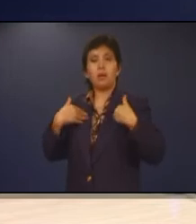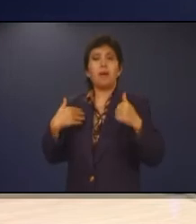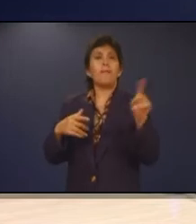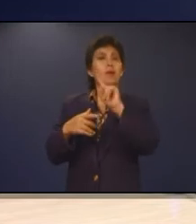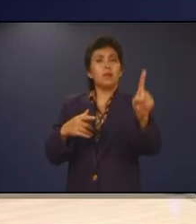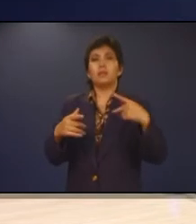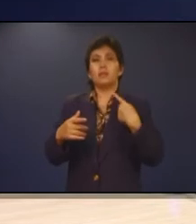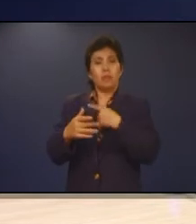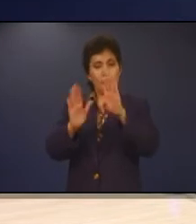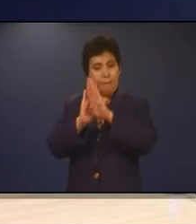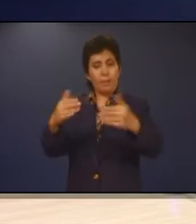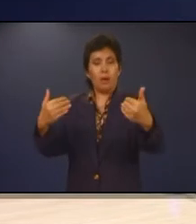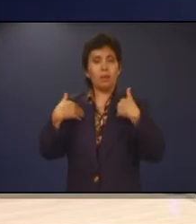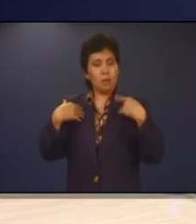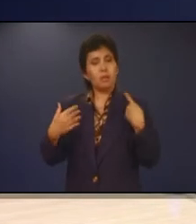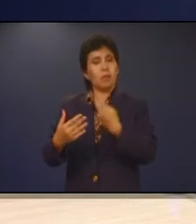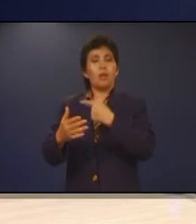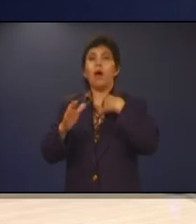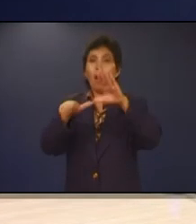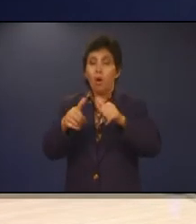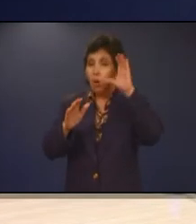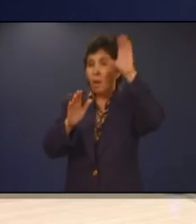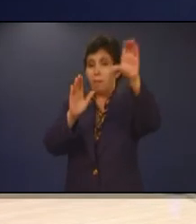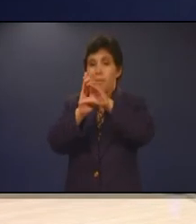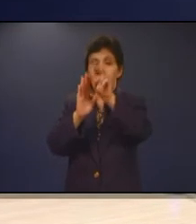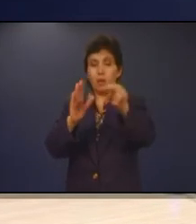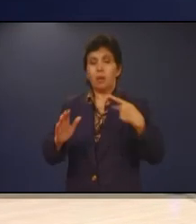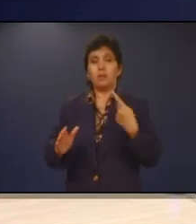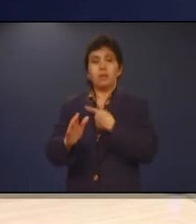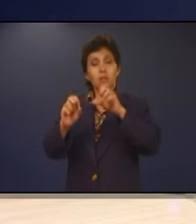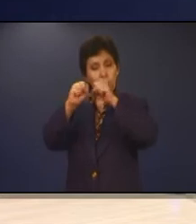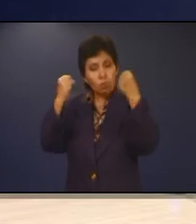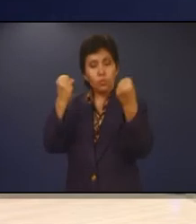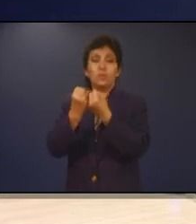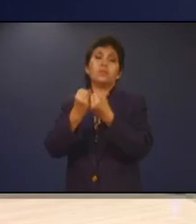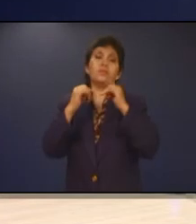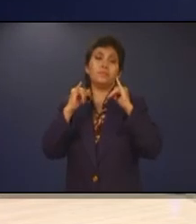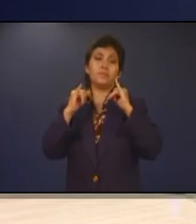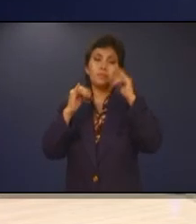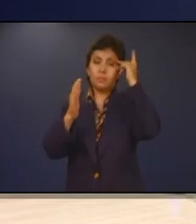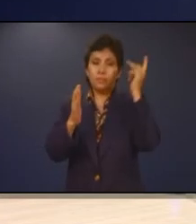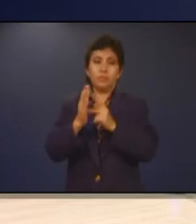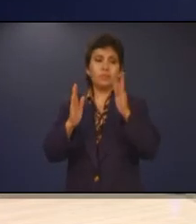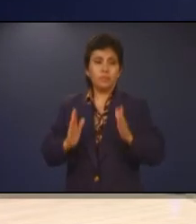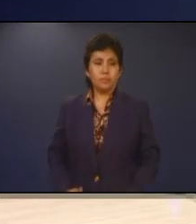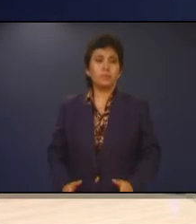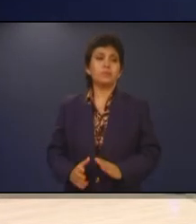that we are in. In the situation that we are in and how we portray, this is called the social identity.